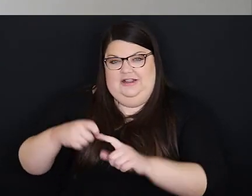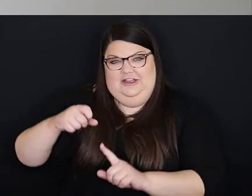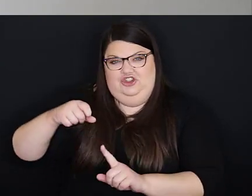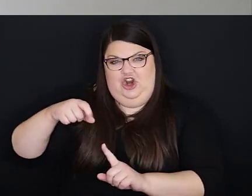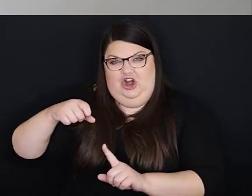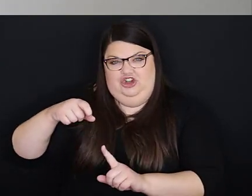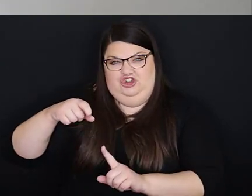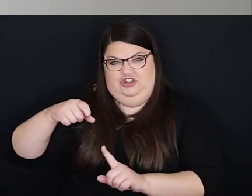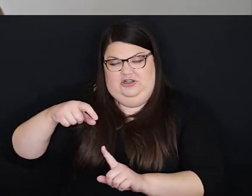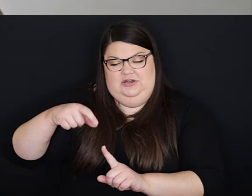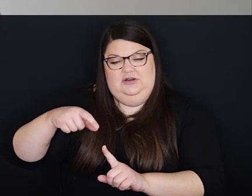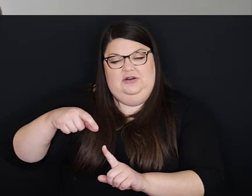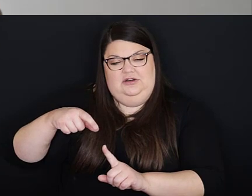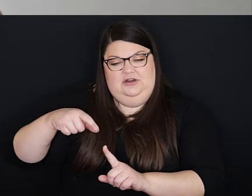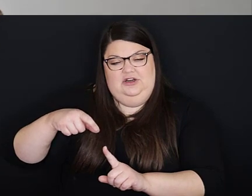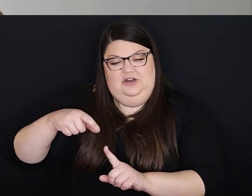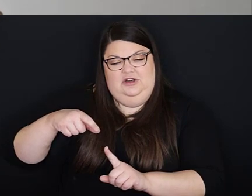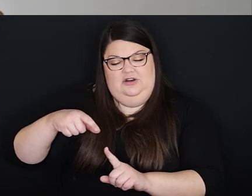charged